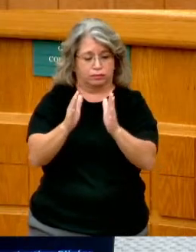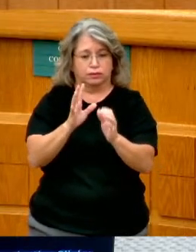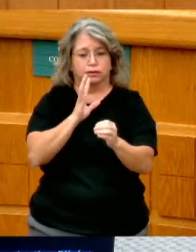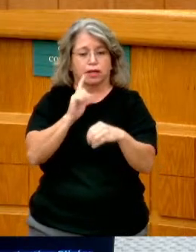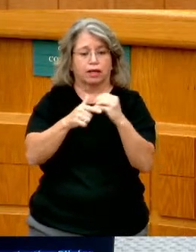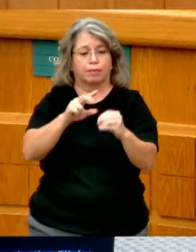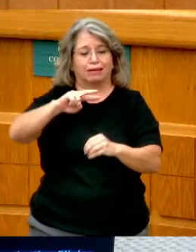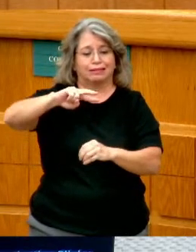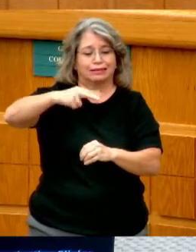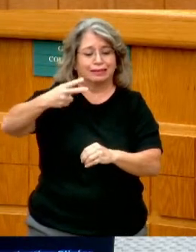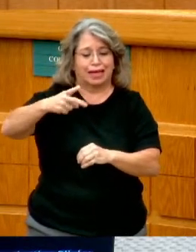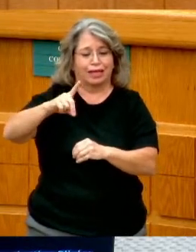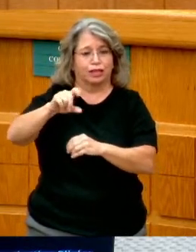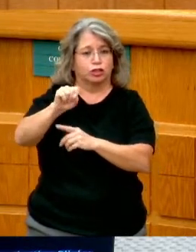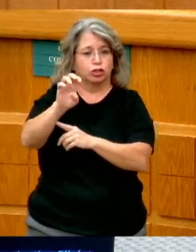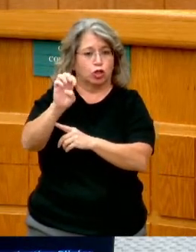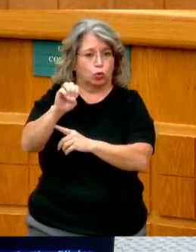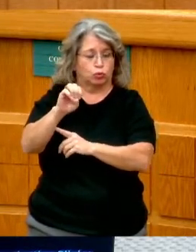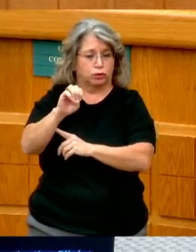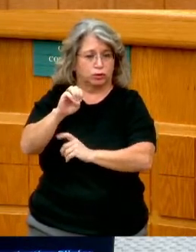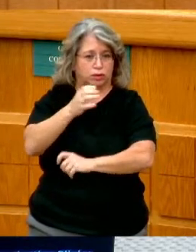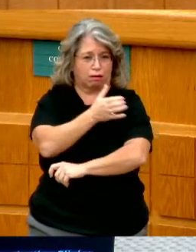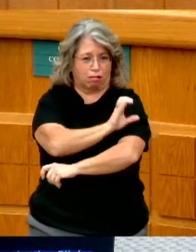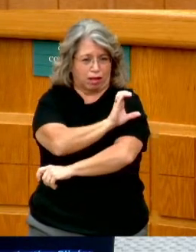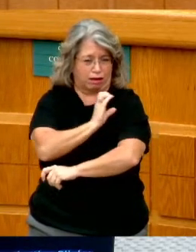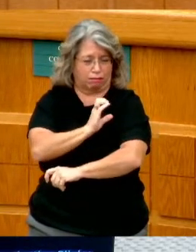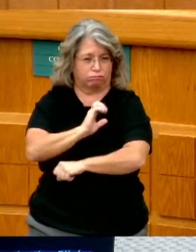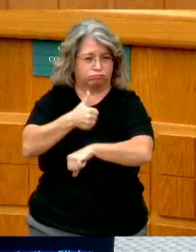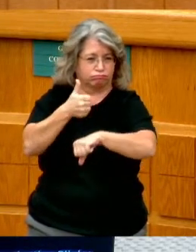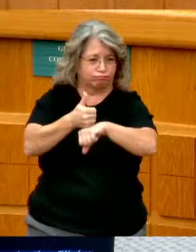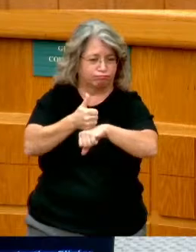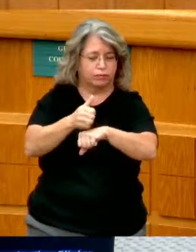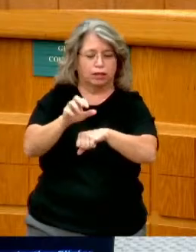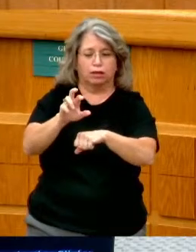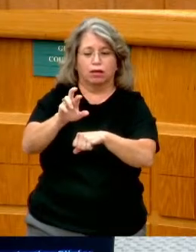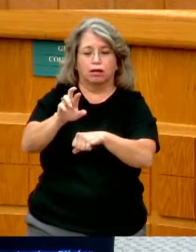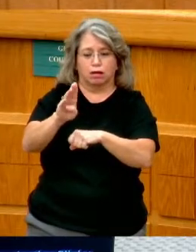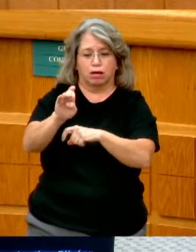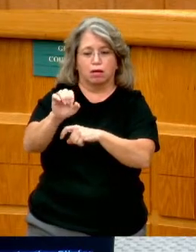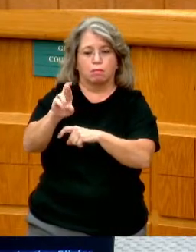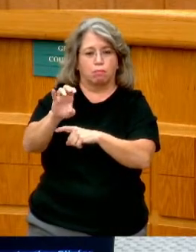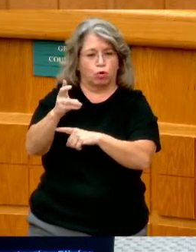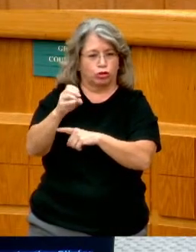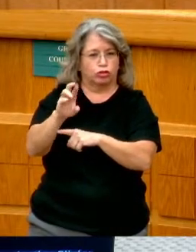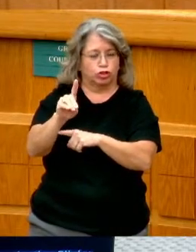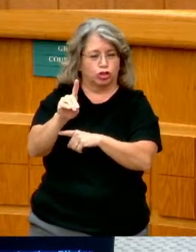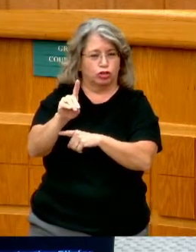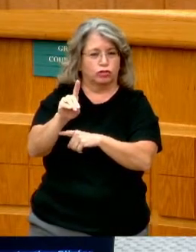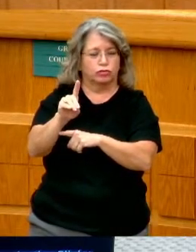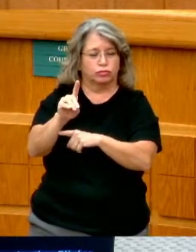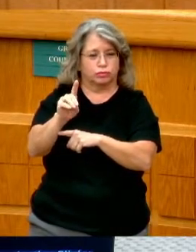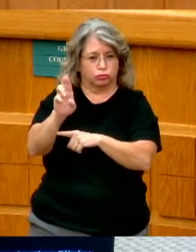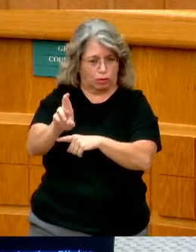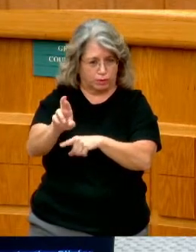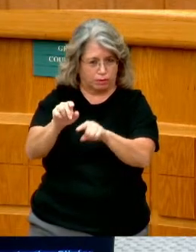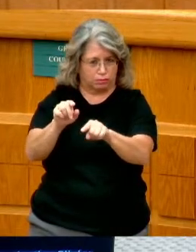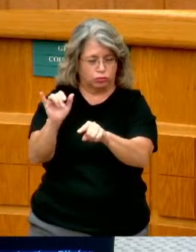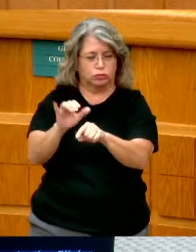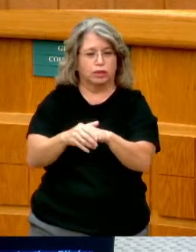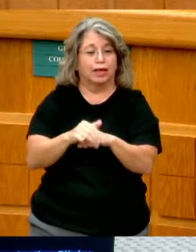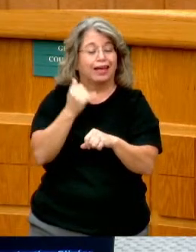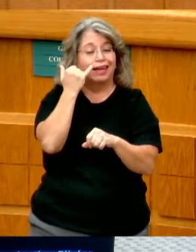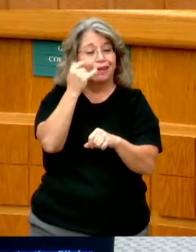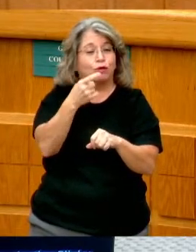are being held today, Thursday the 11th. And at Richard Borchard as well. So if you were vaccinated on January